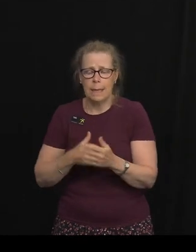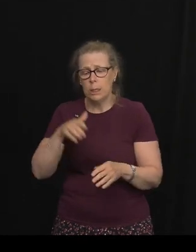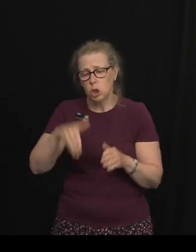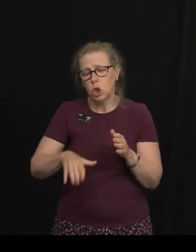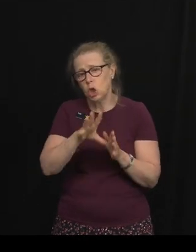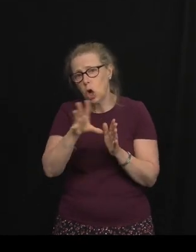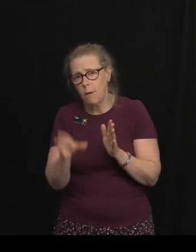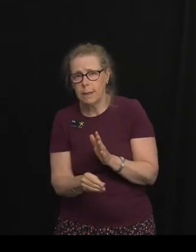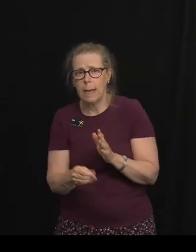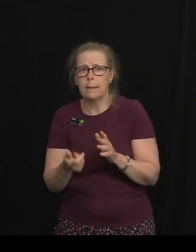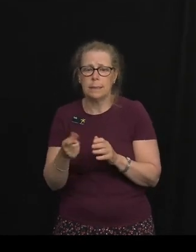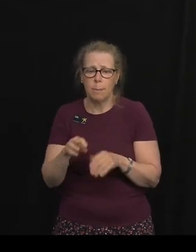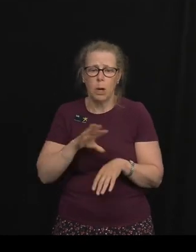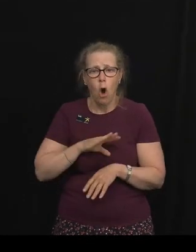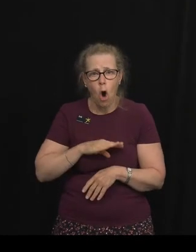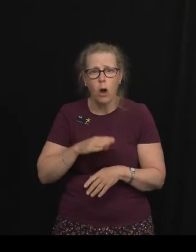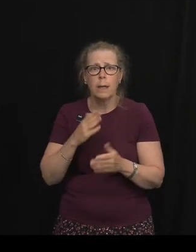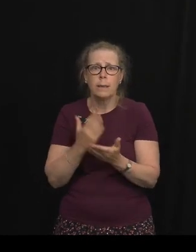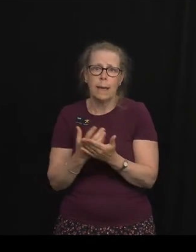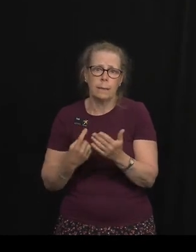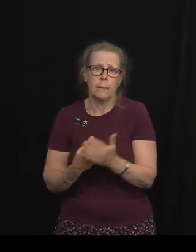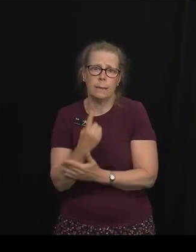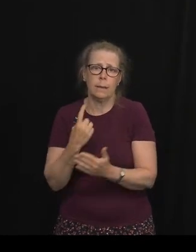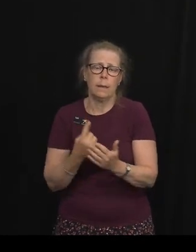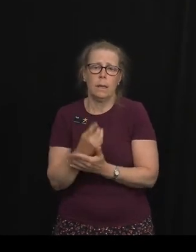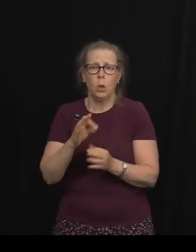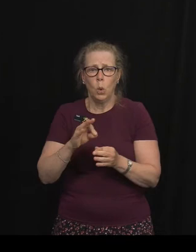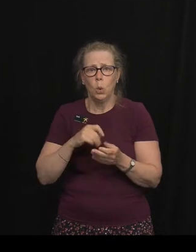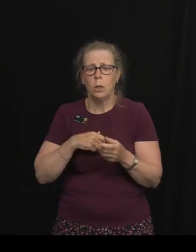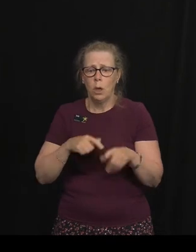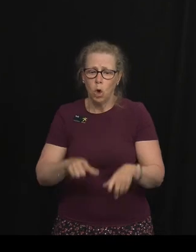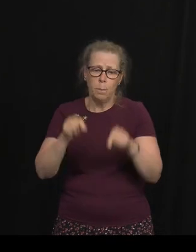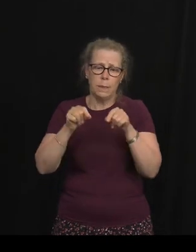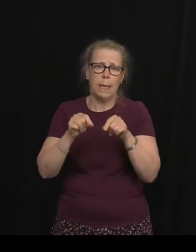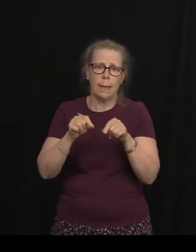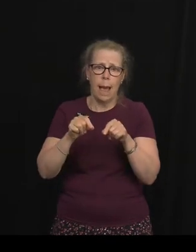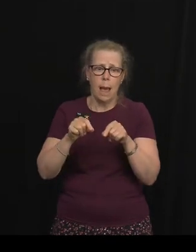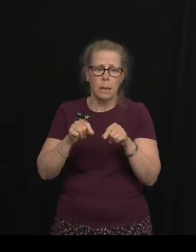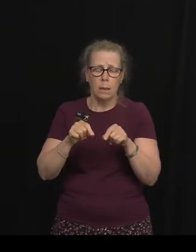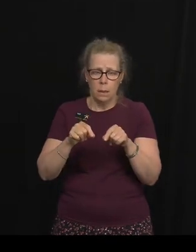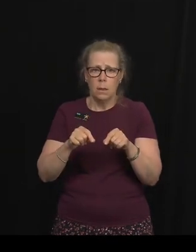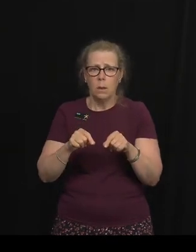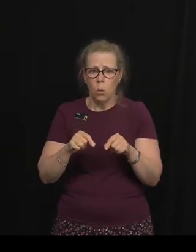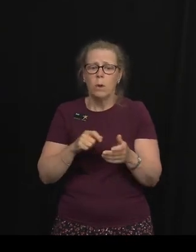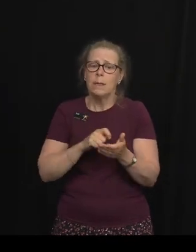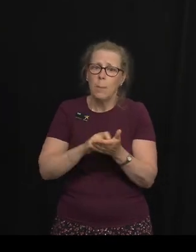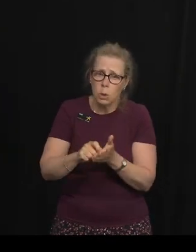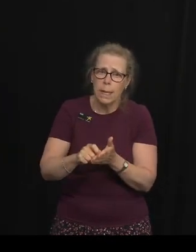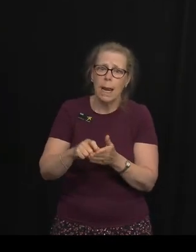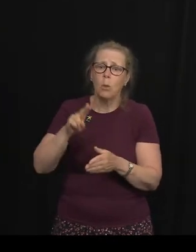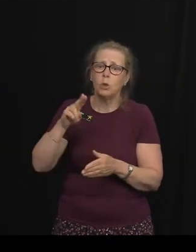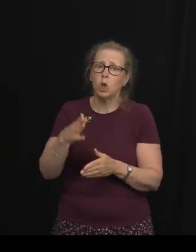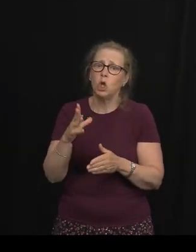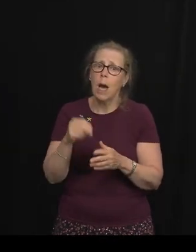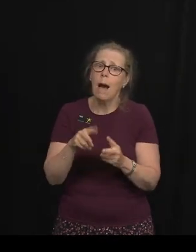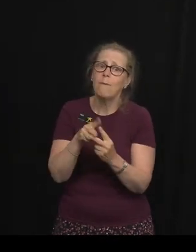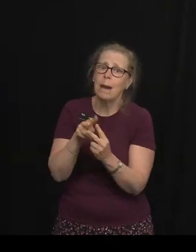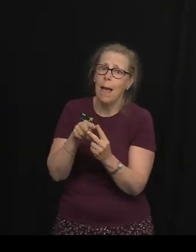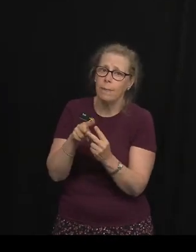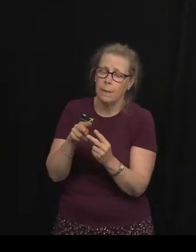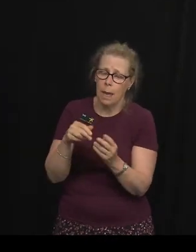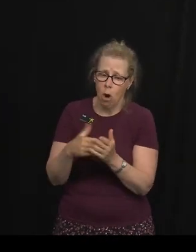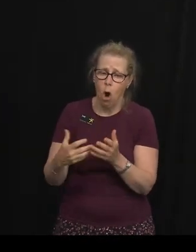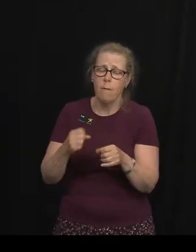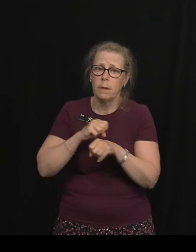the capacity to do genomic sequencing, to identify new variants and report. That is a limitation. But